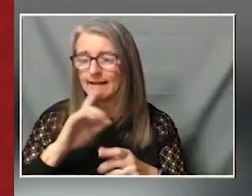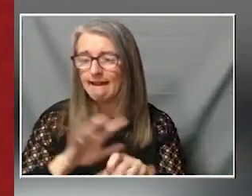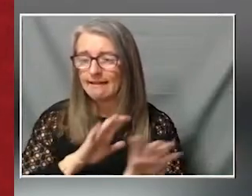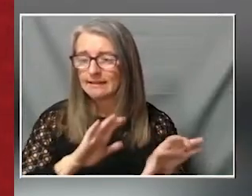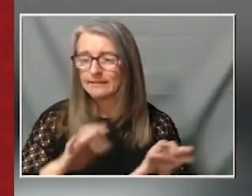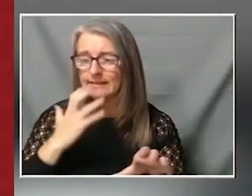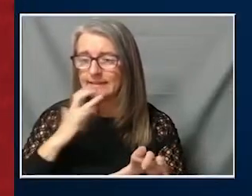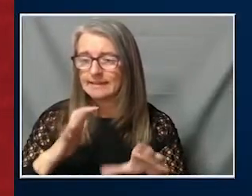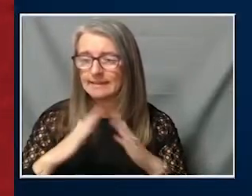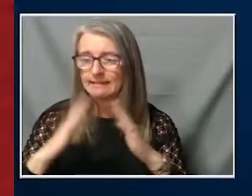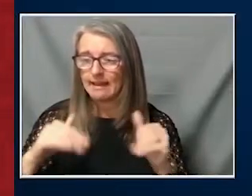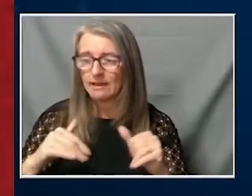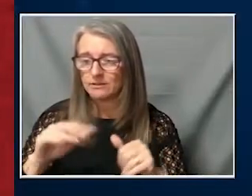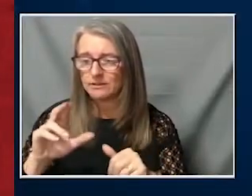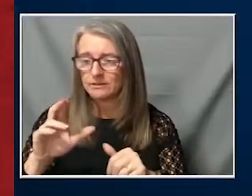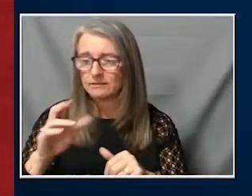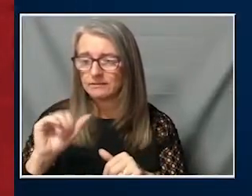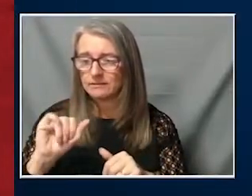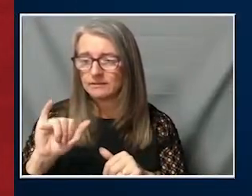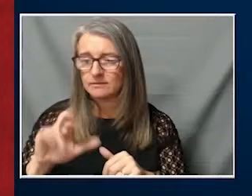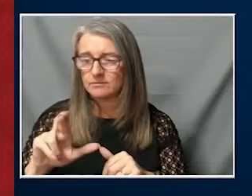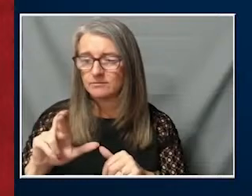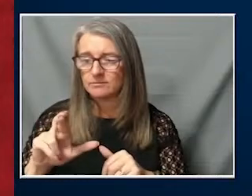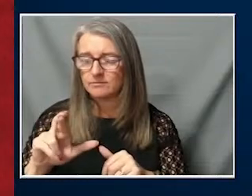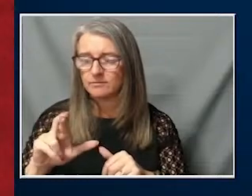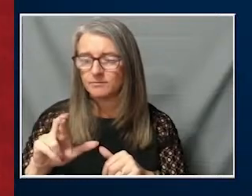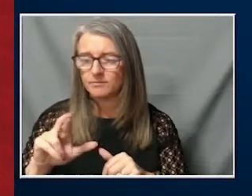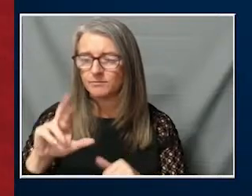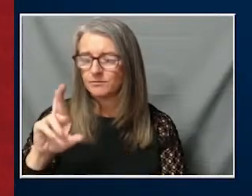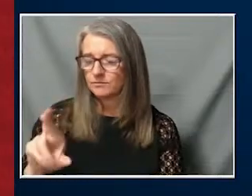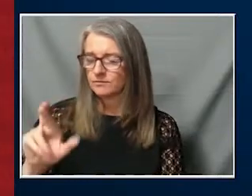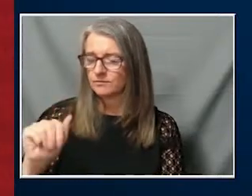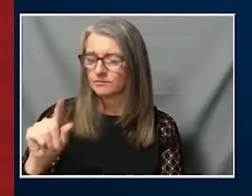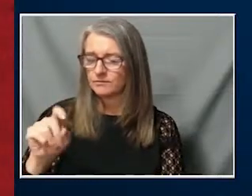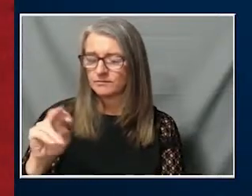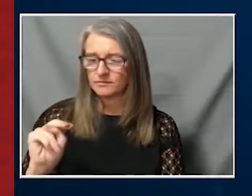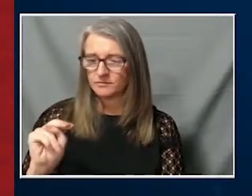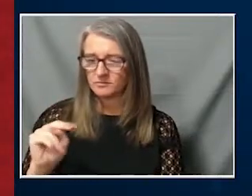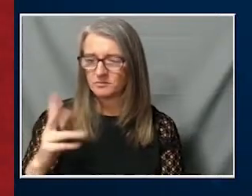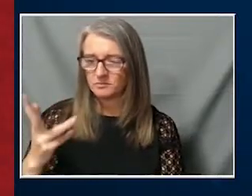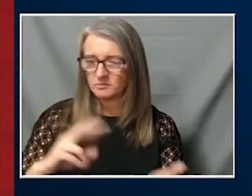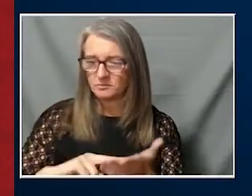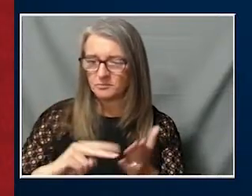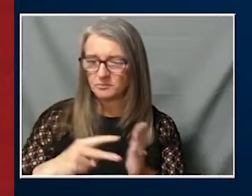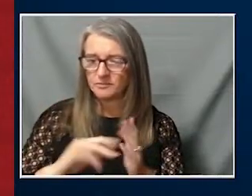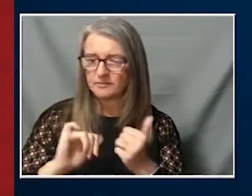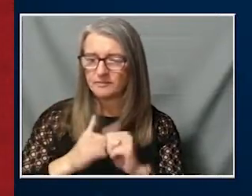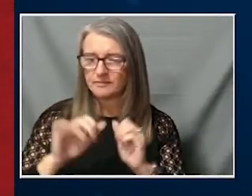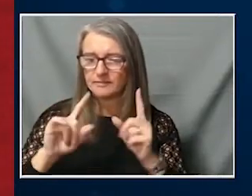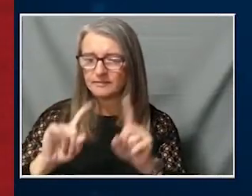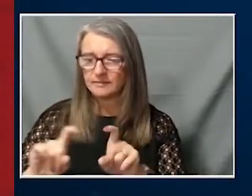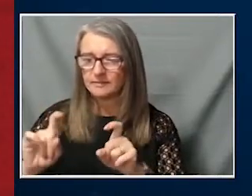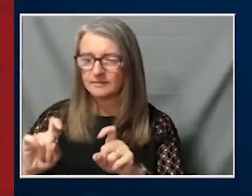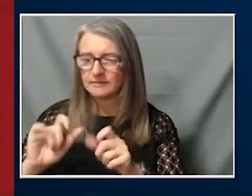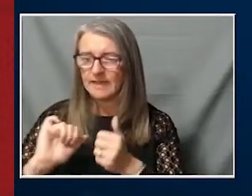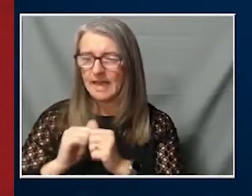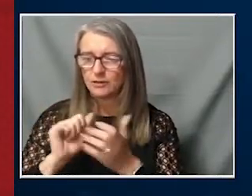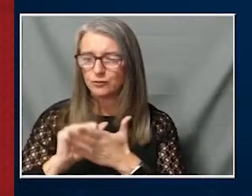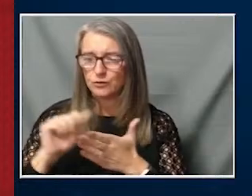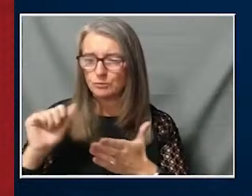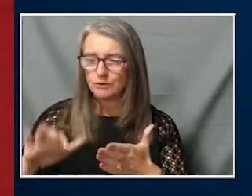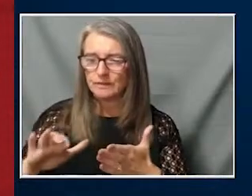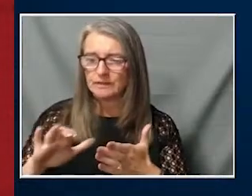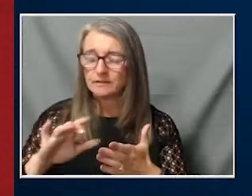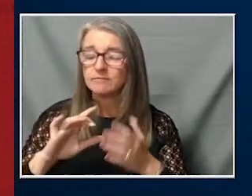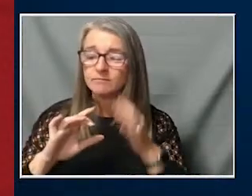house. So we've talked about what radon is, and we've shown you how to test for it and how to get rid of it, because really the